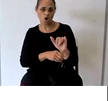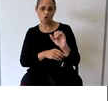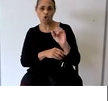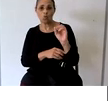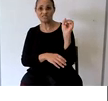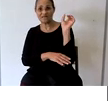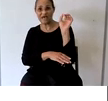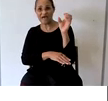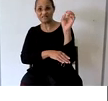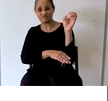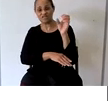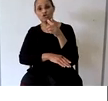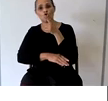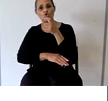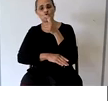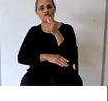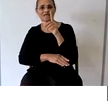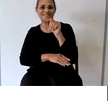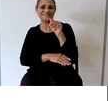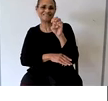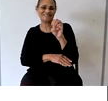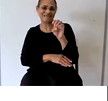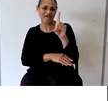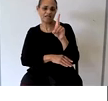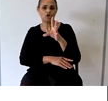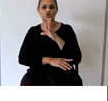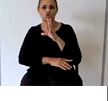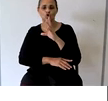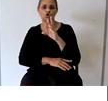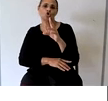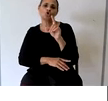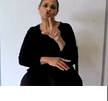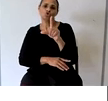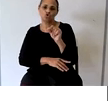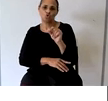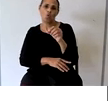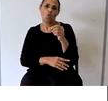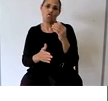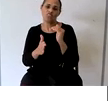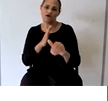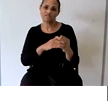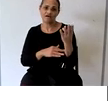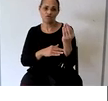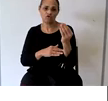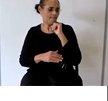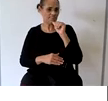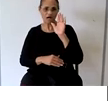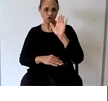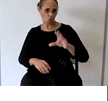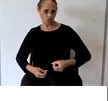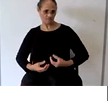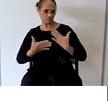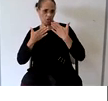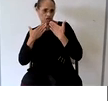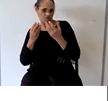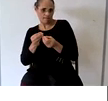she did a TED Talk in 2014 called "I Am Not Your Inspiration, Thank You Very Much." And it's